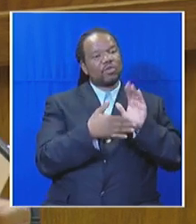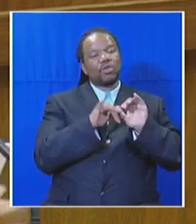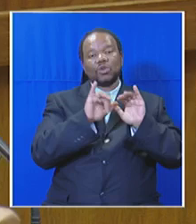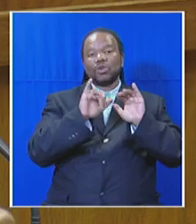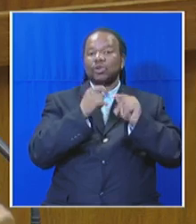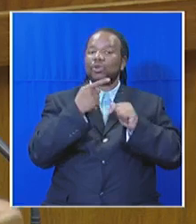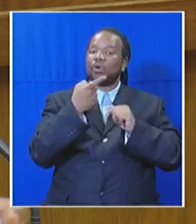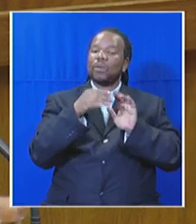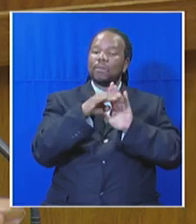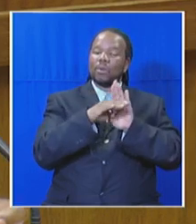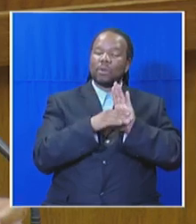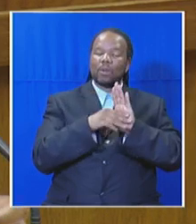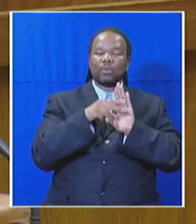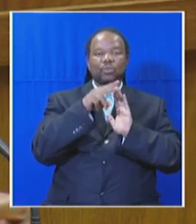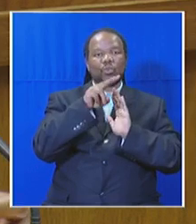2063.